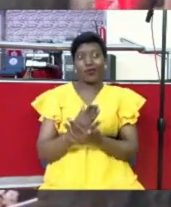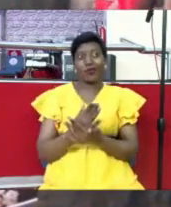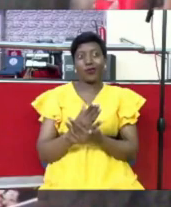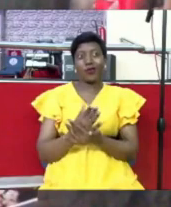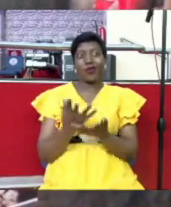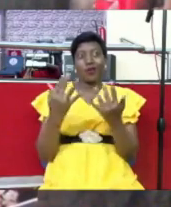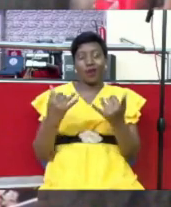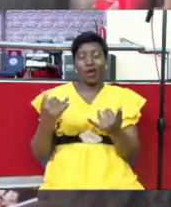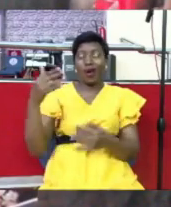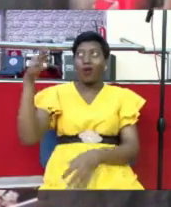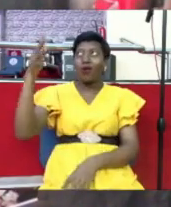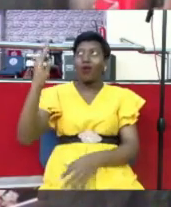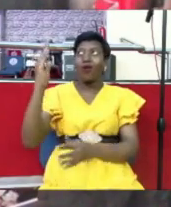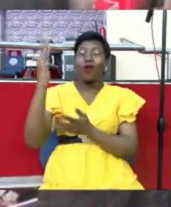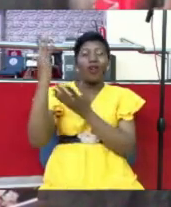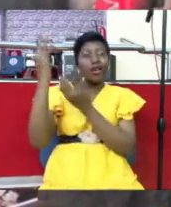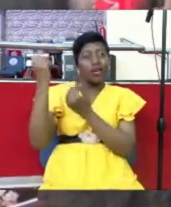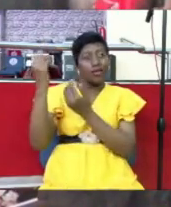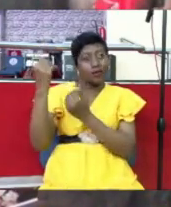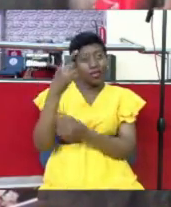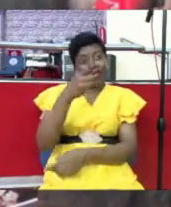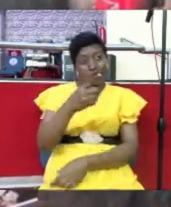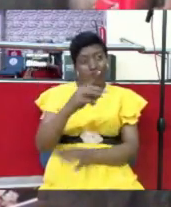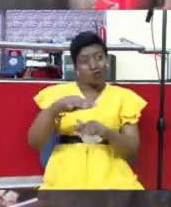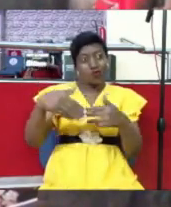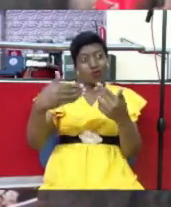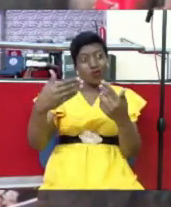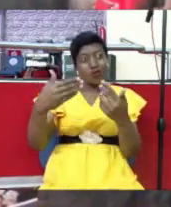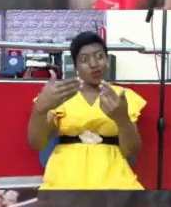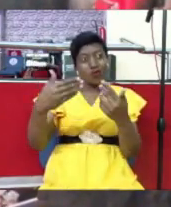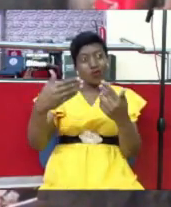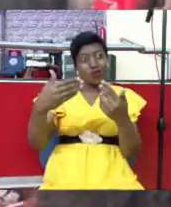give as per your ability. Mungu